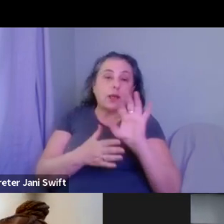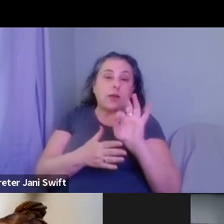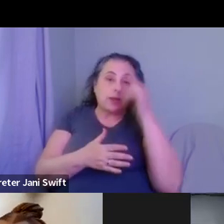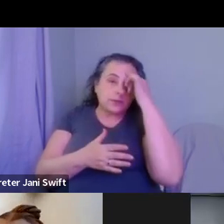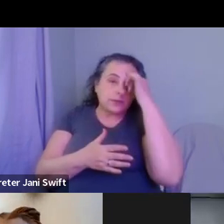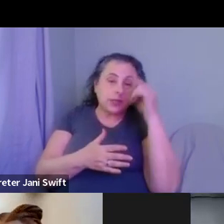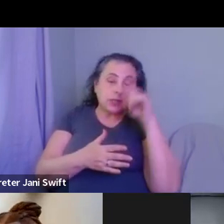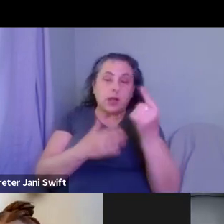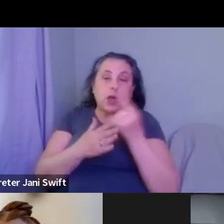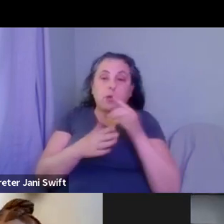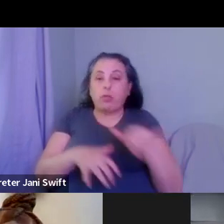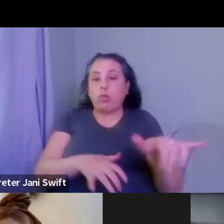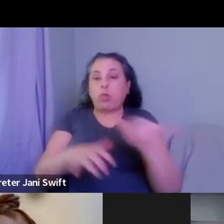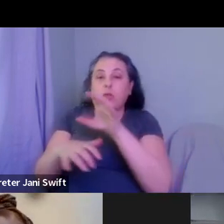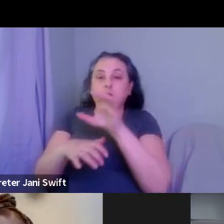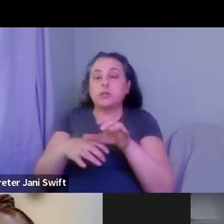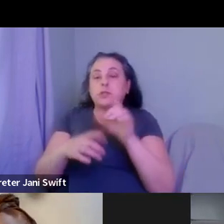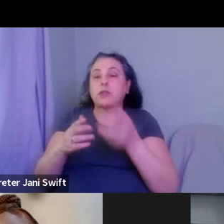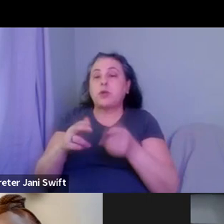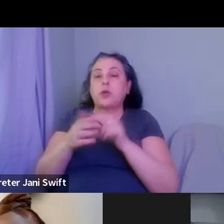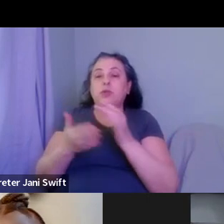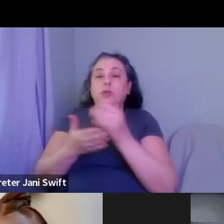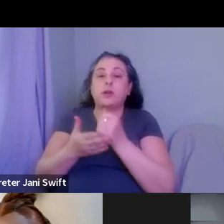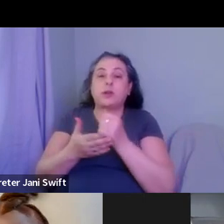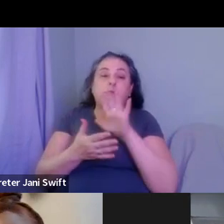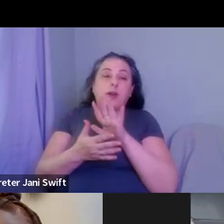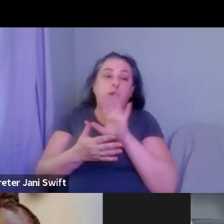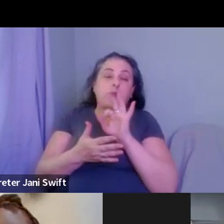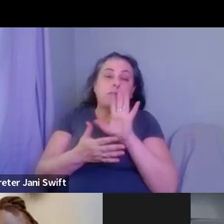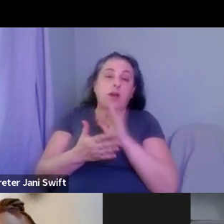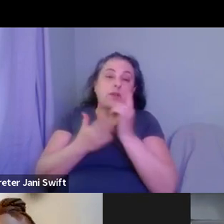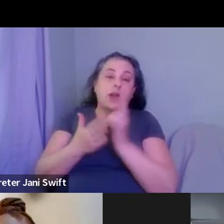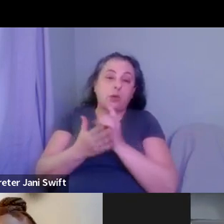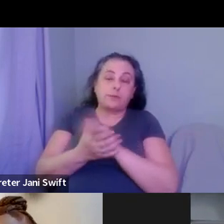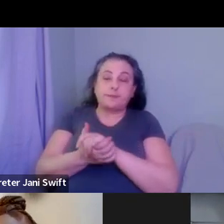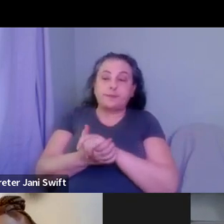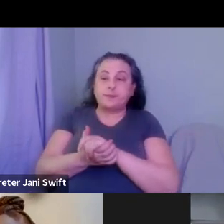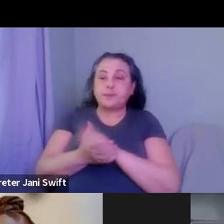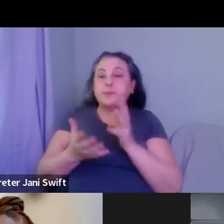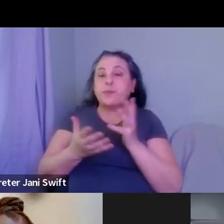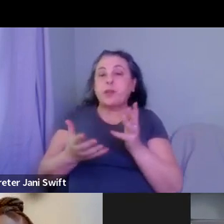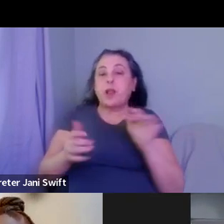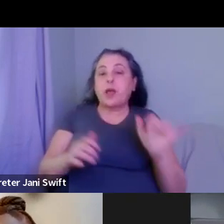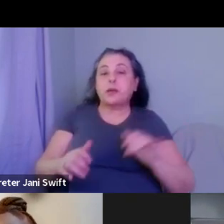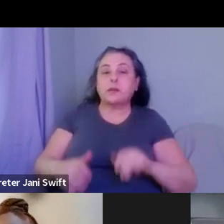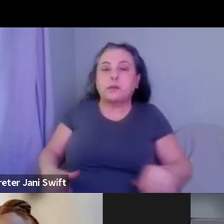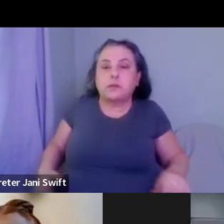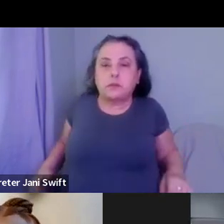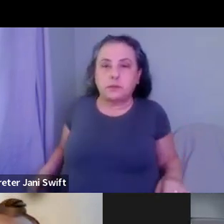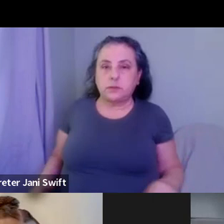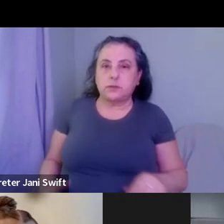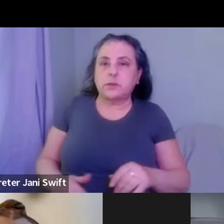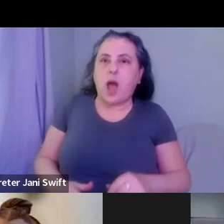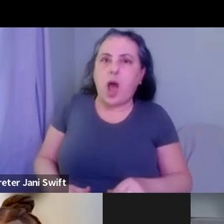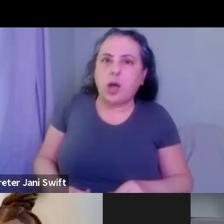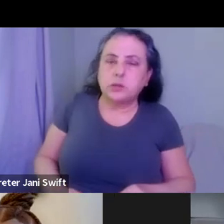across Chicago until they raised the wage to like $5.95 an hour. And so like how